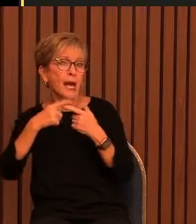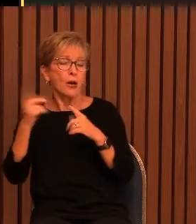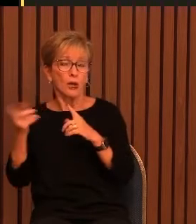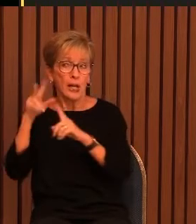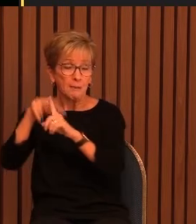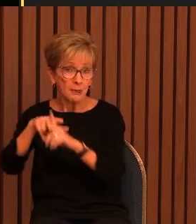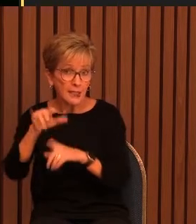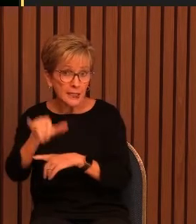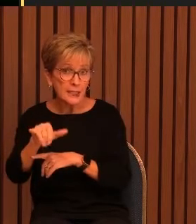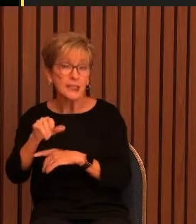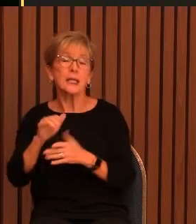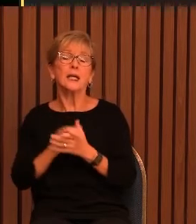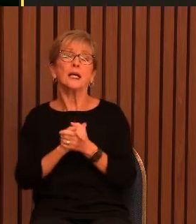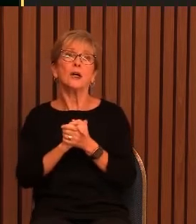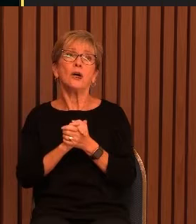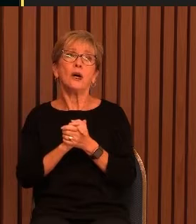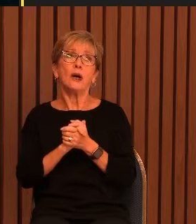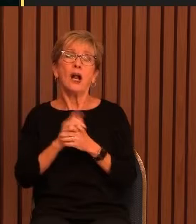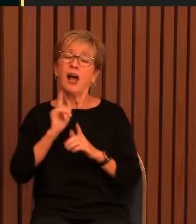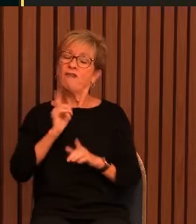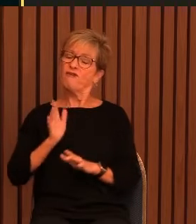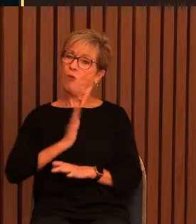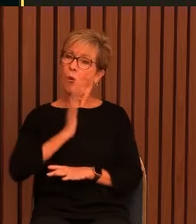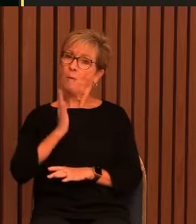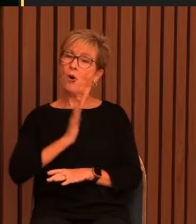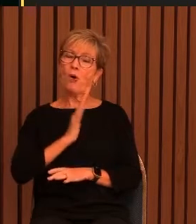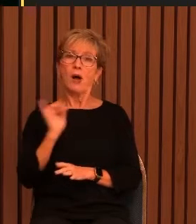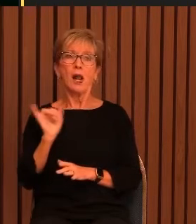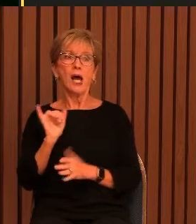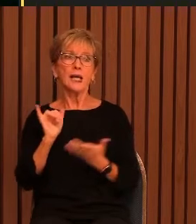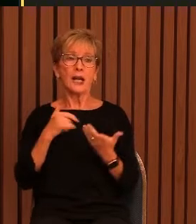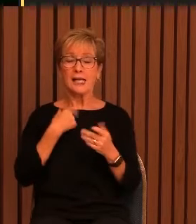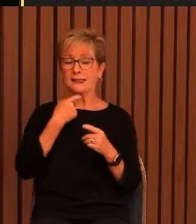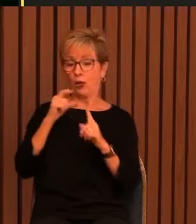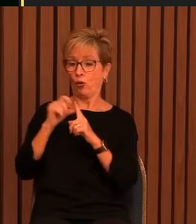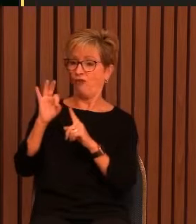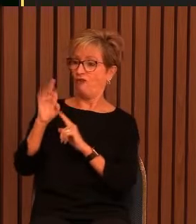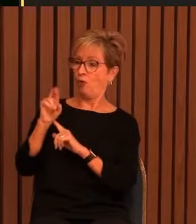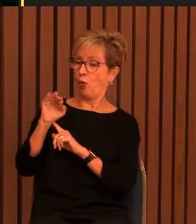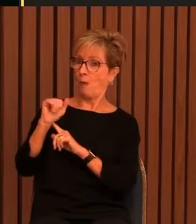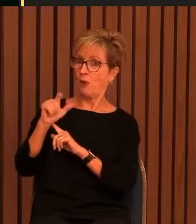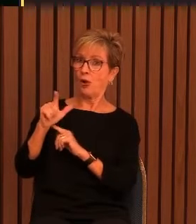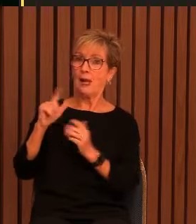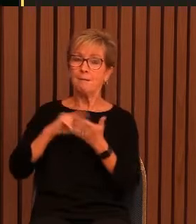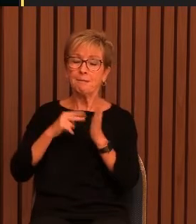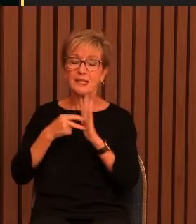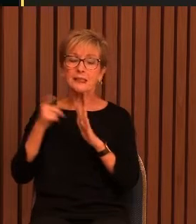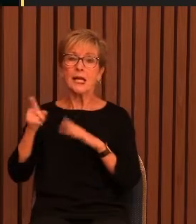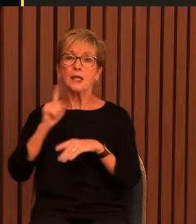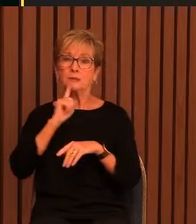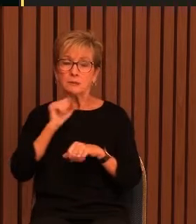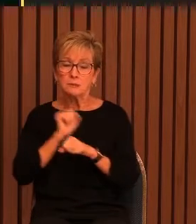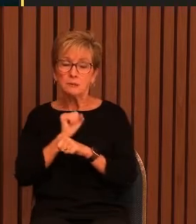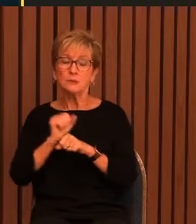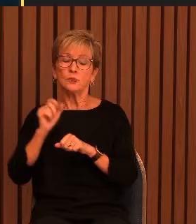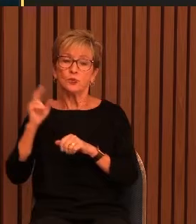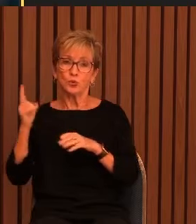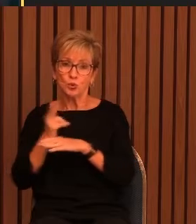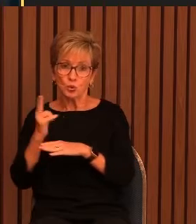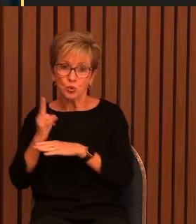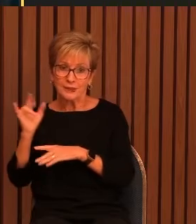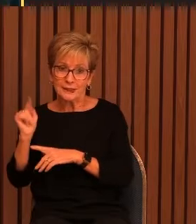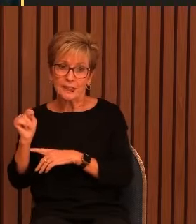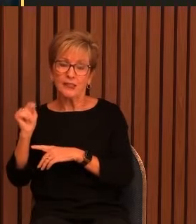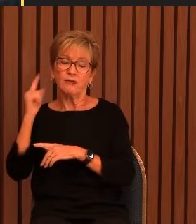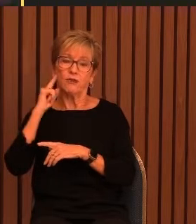implemented a formal, and I say the word formal in that they've named it that. They named it something that's like portrait